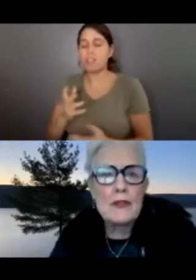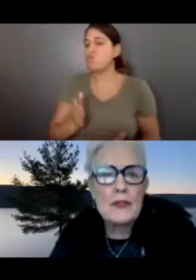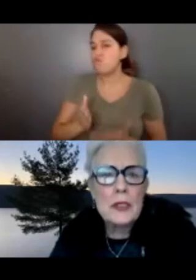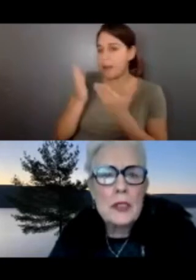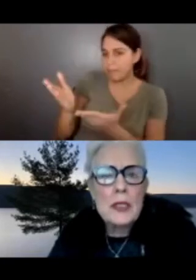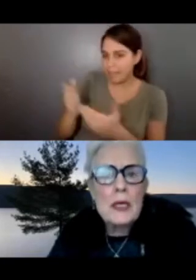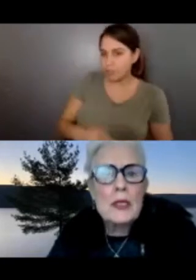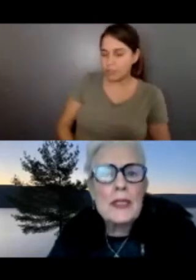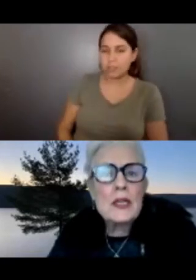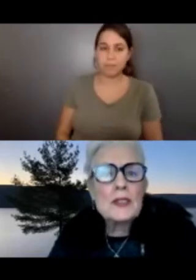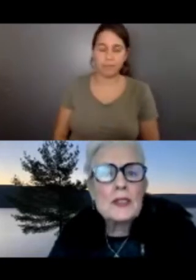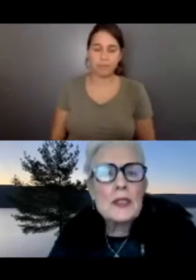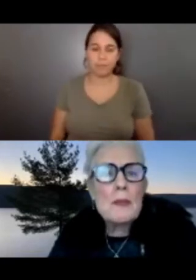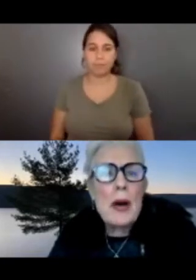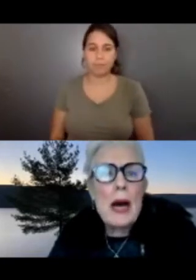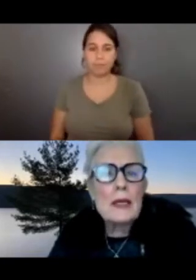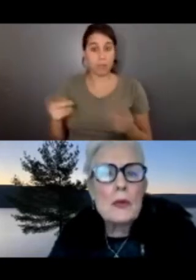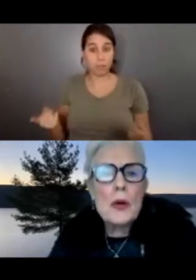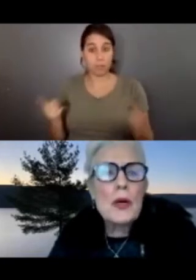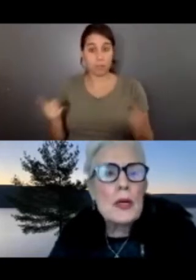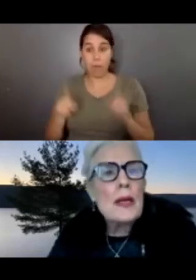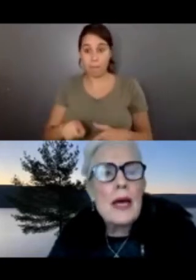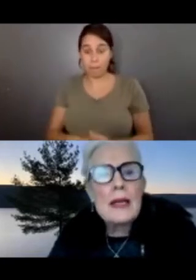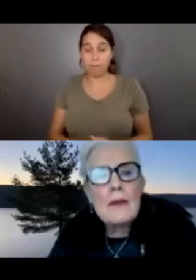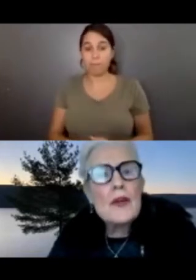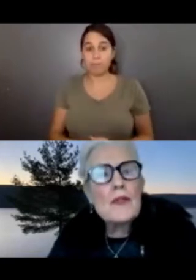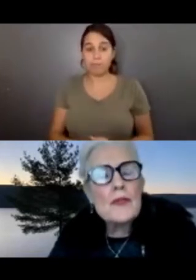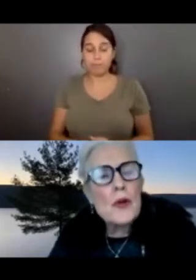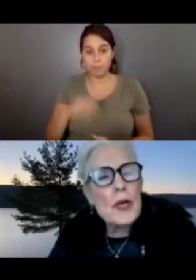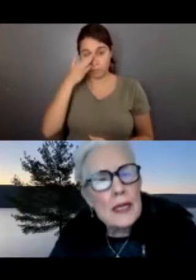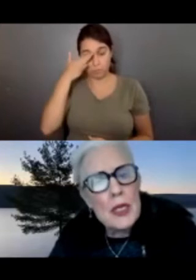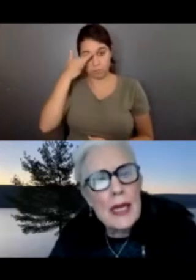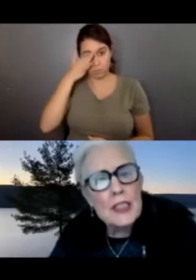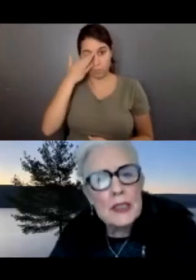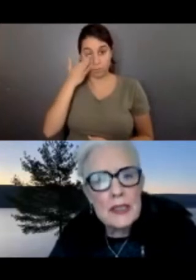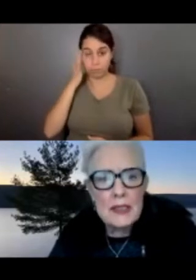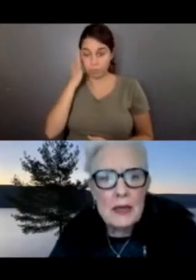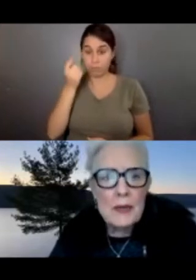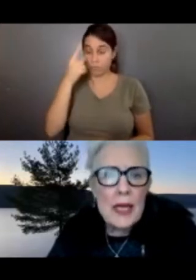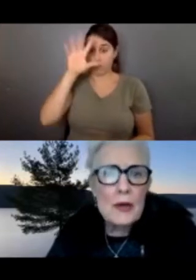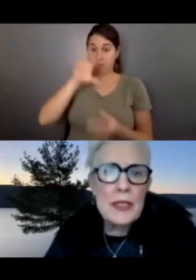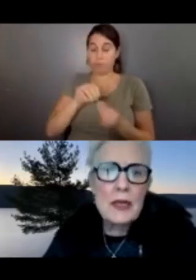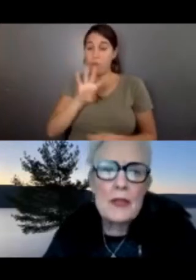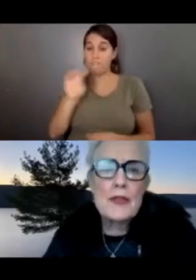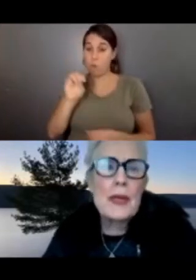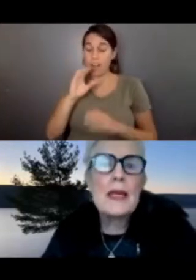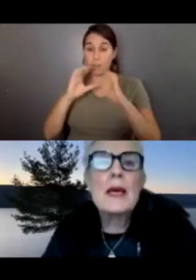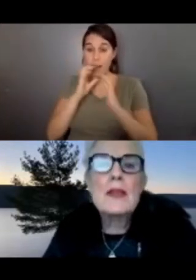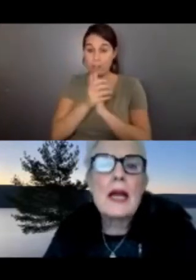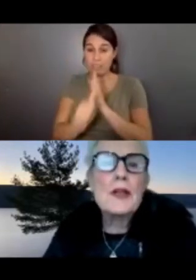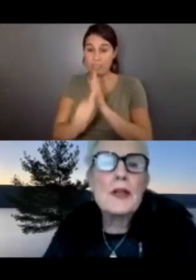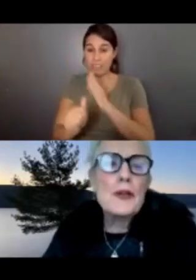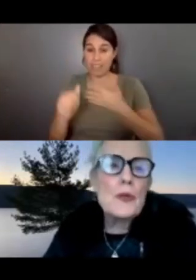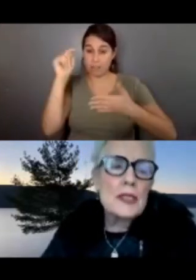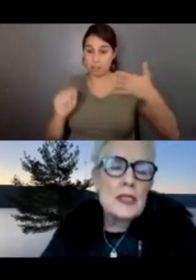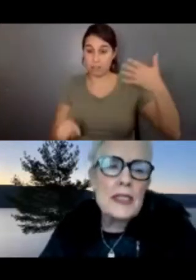have. The results of the pilot were that of the 40 communication skills, I really honed in on 3 that